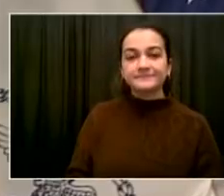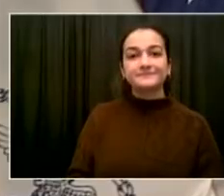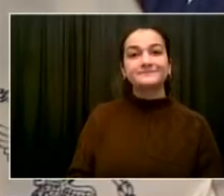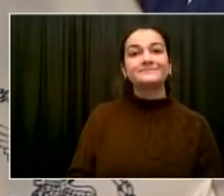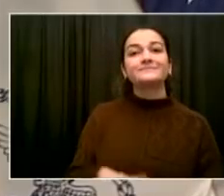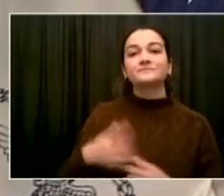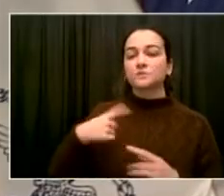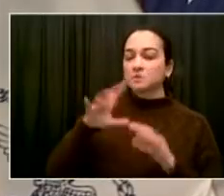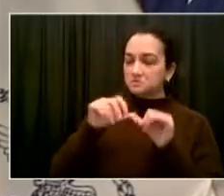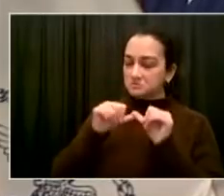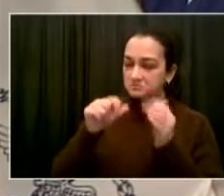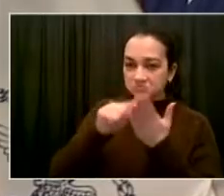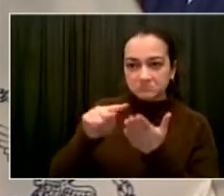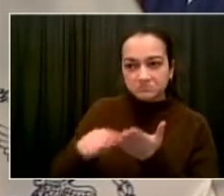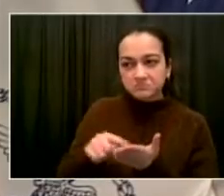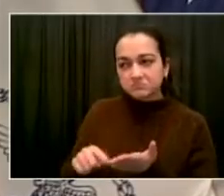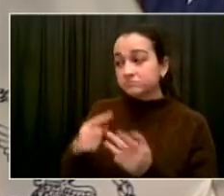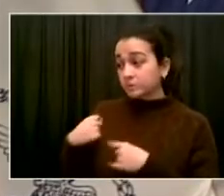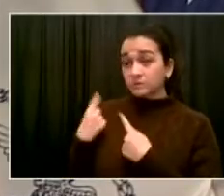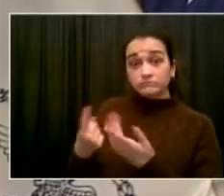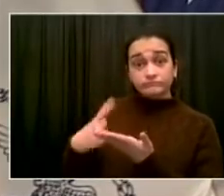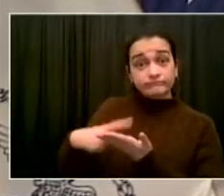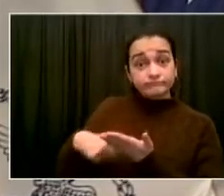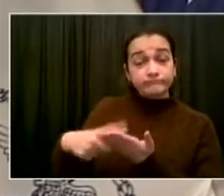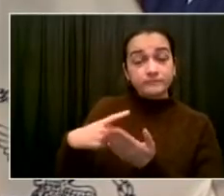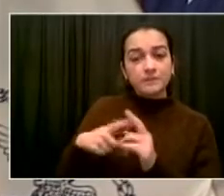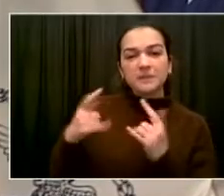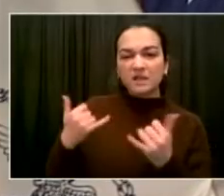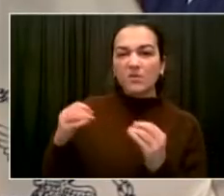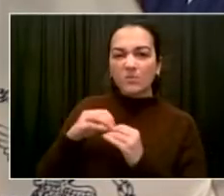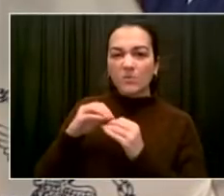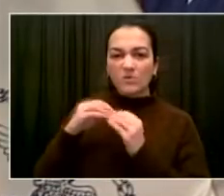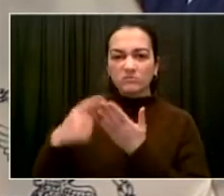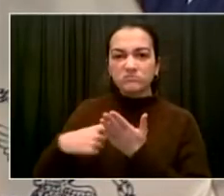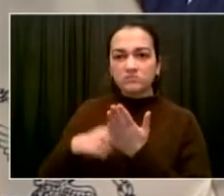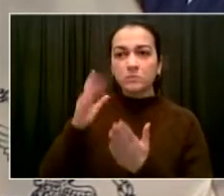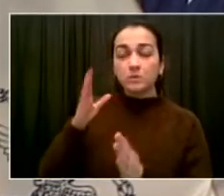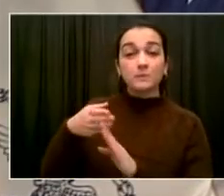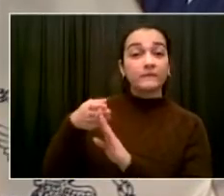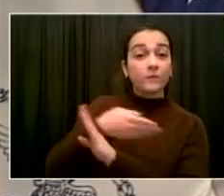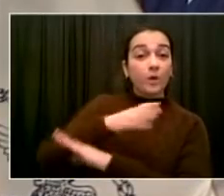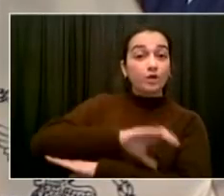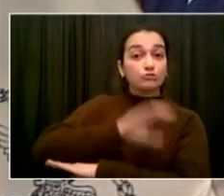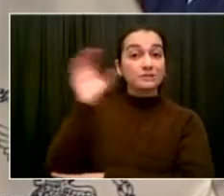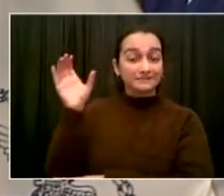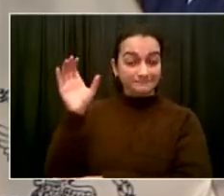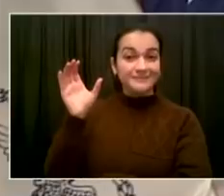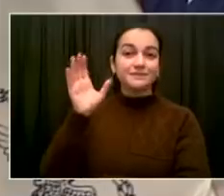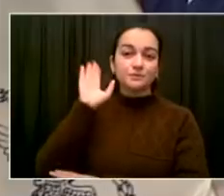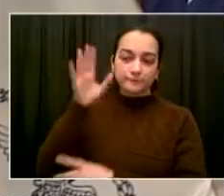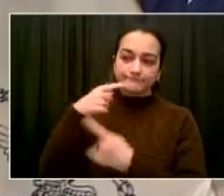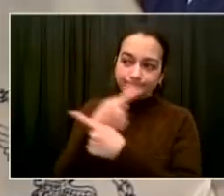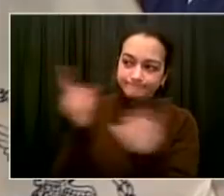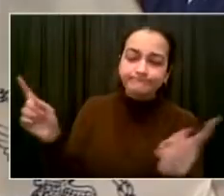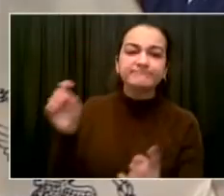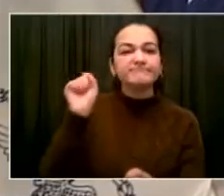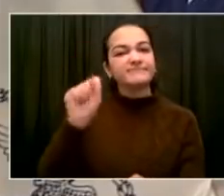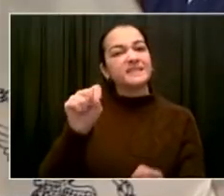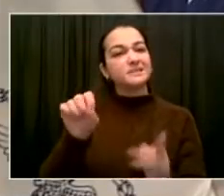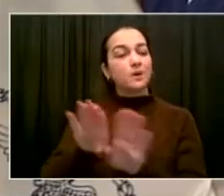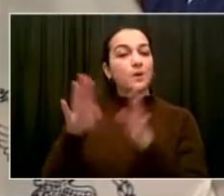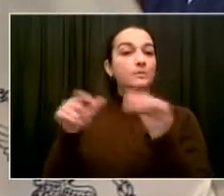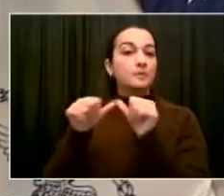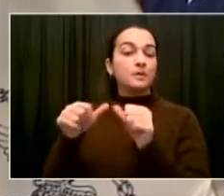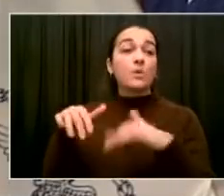do ahead of Christmas for sure. And we're working very, very closely with the folks who sponsor the event to figure out what's the right